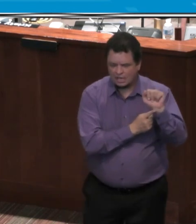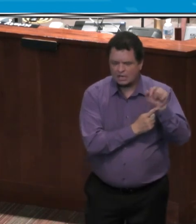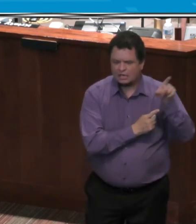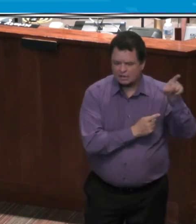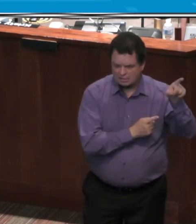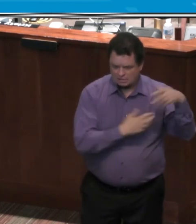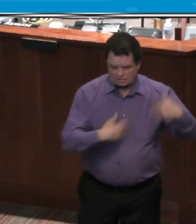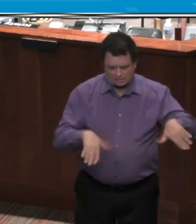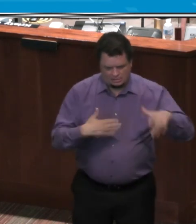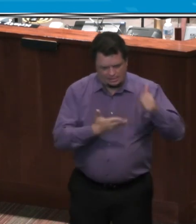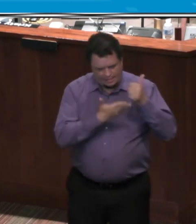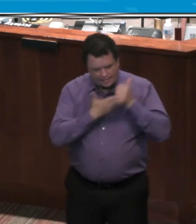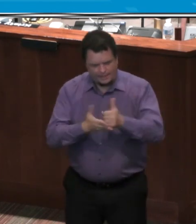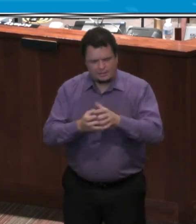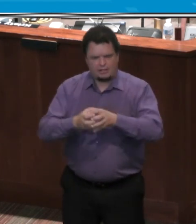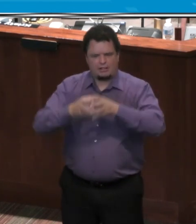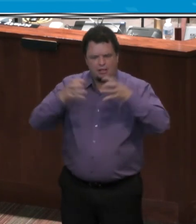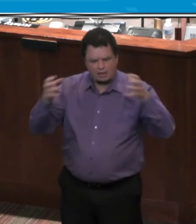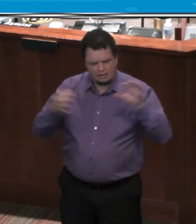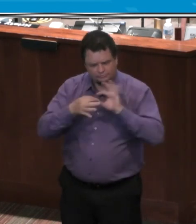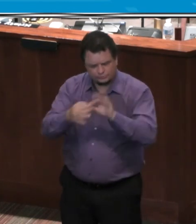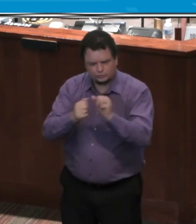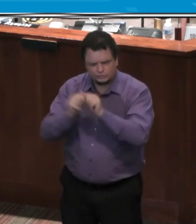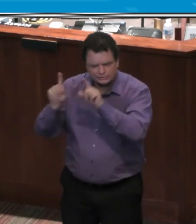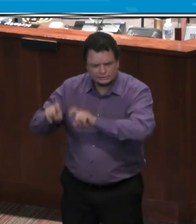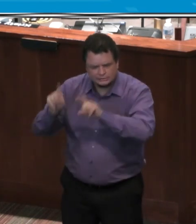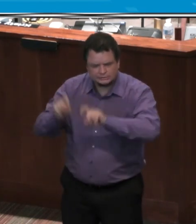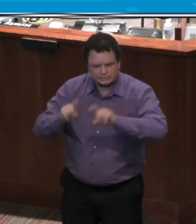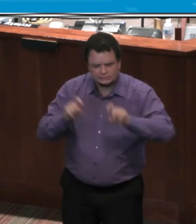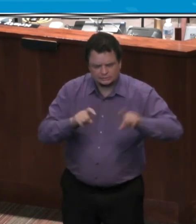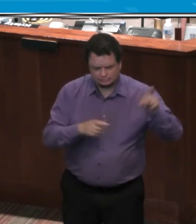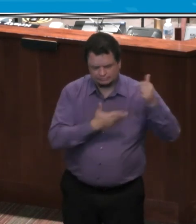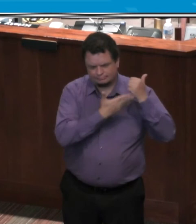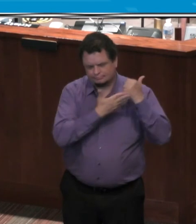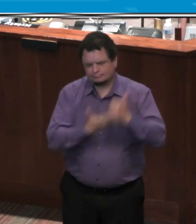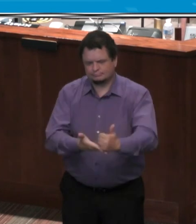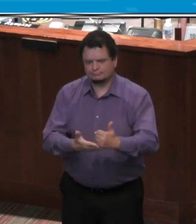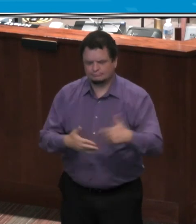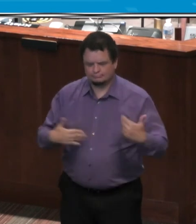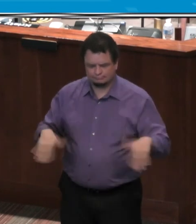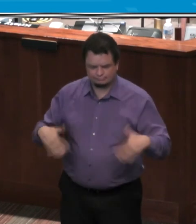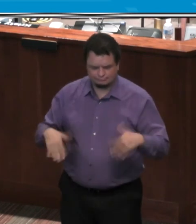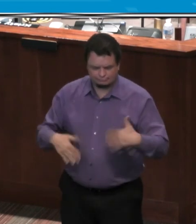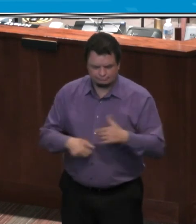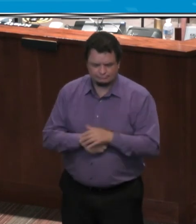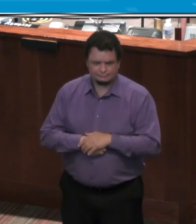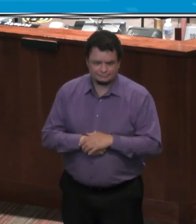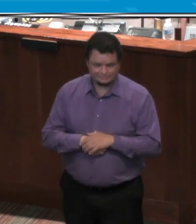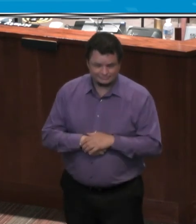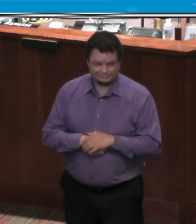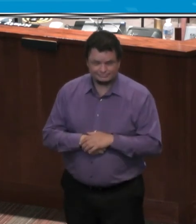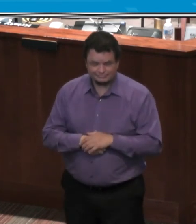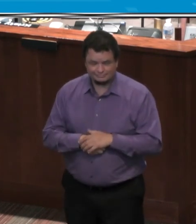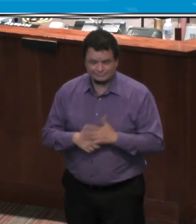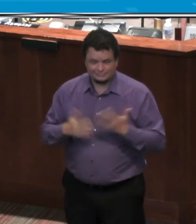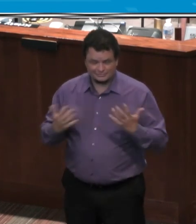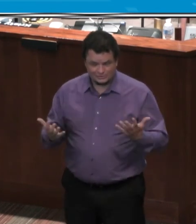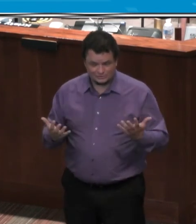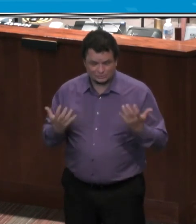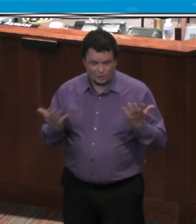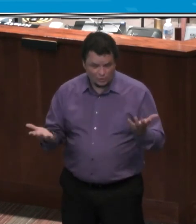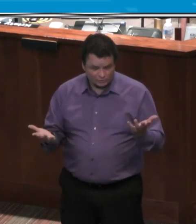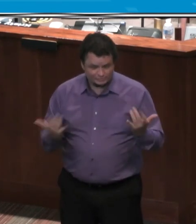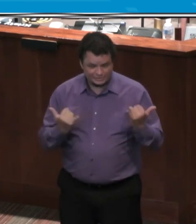So I would just say that we had I don't know if I'd say it was a goal, but 250 capacity, just knowing